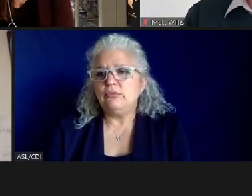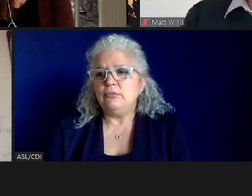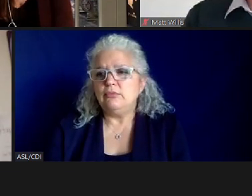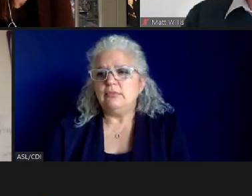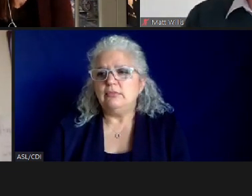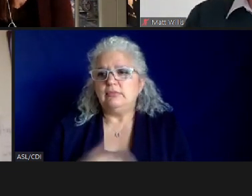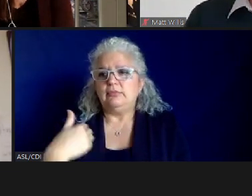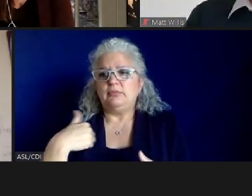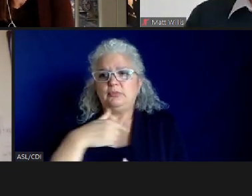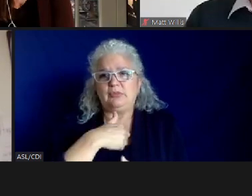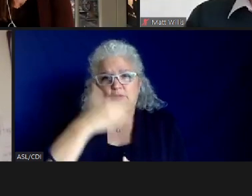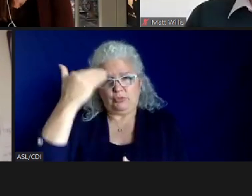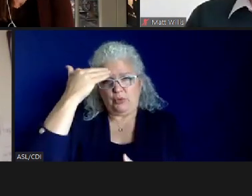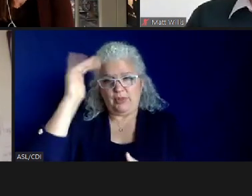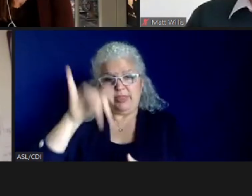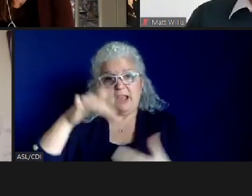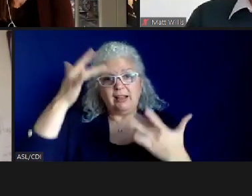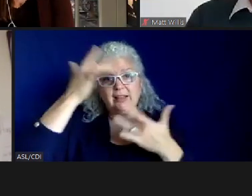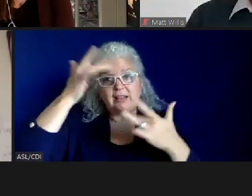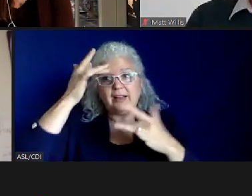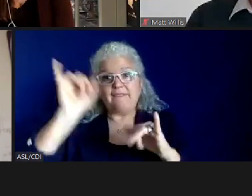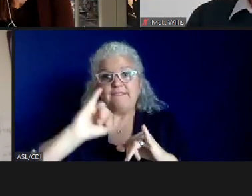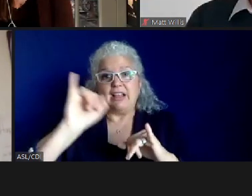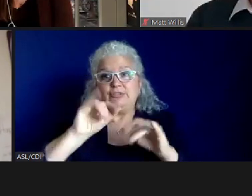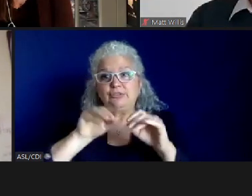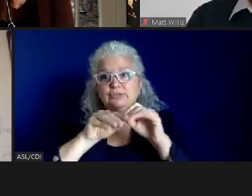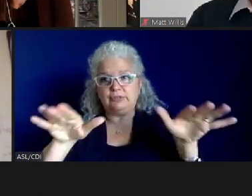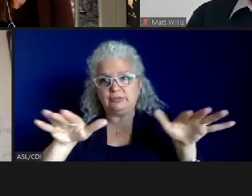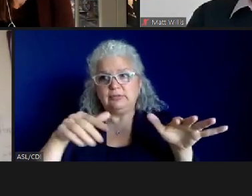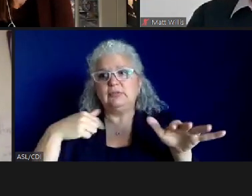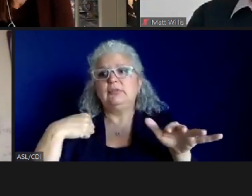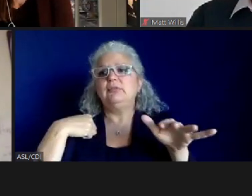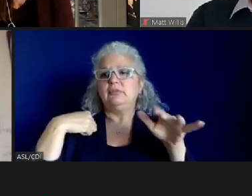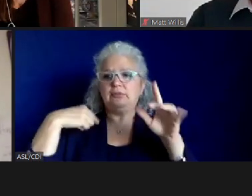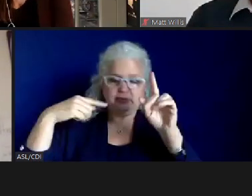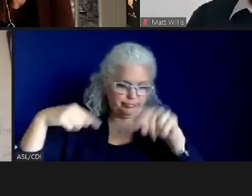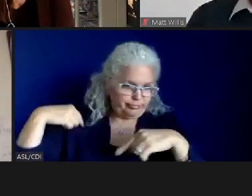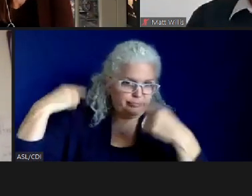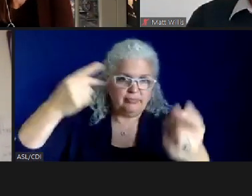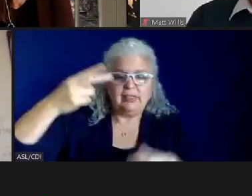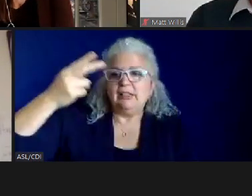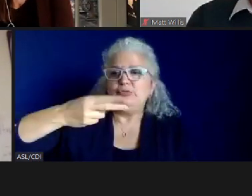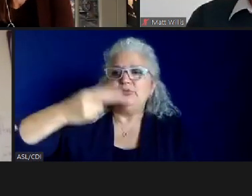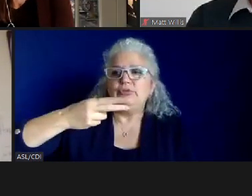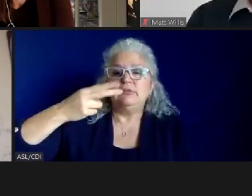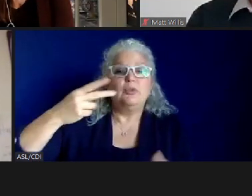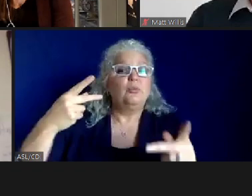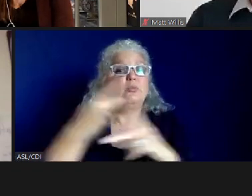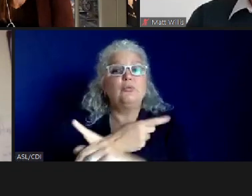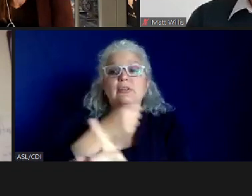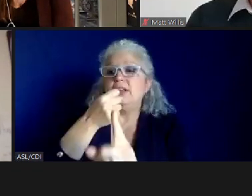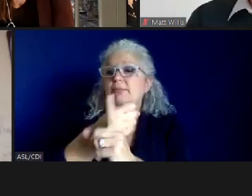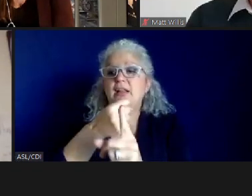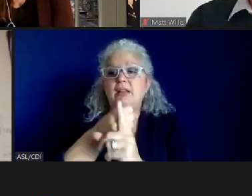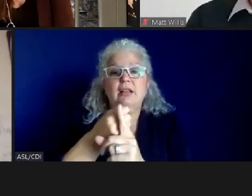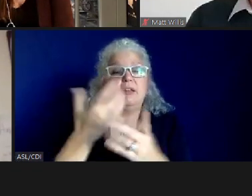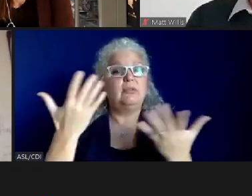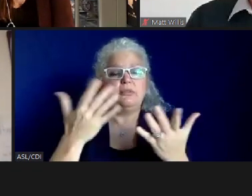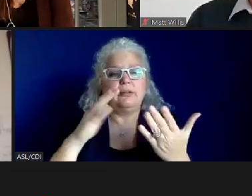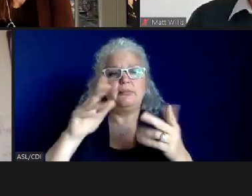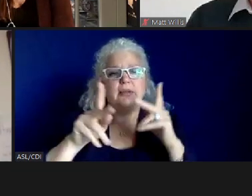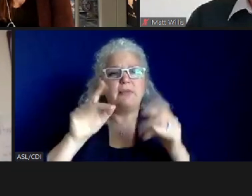there's consistently been disproportionate impact on communities of color and sort of more